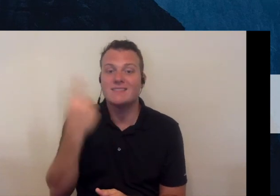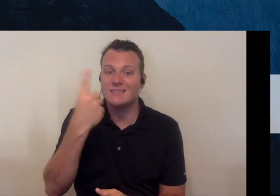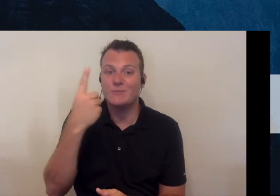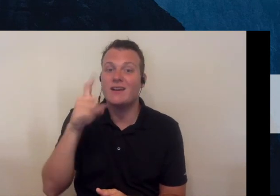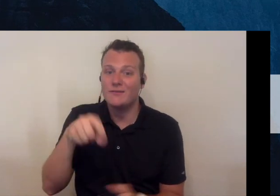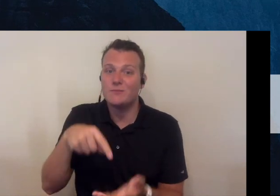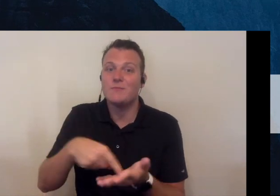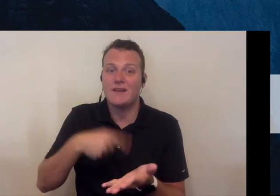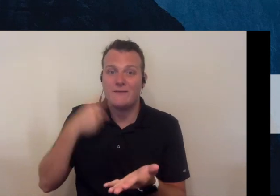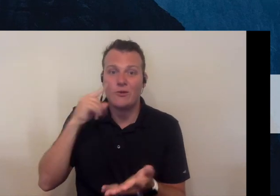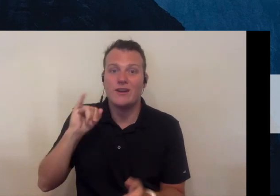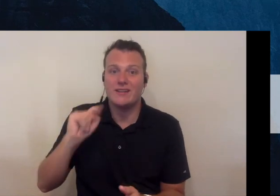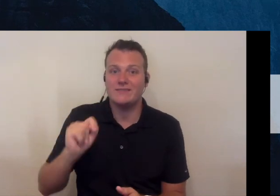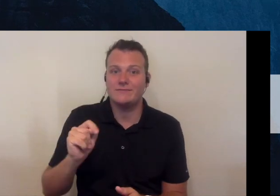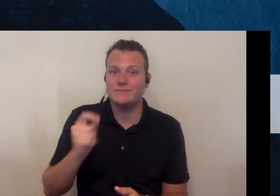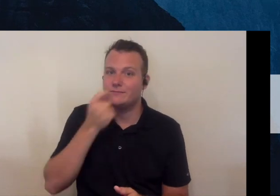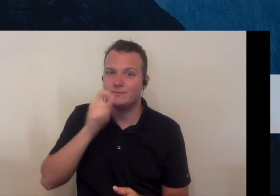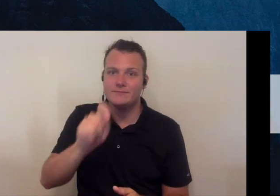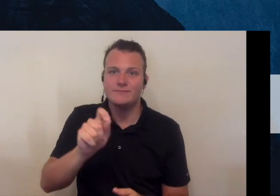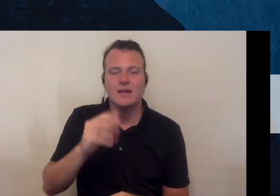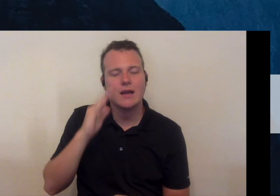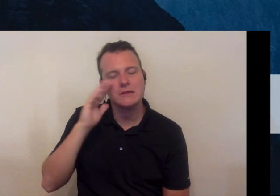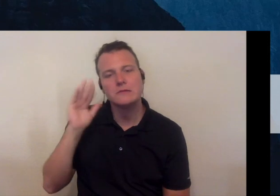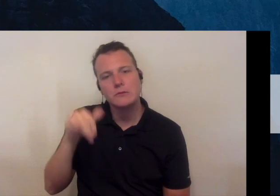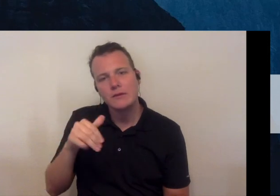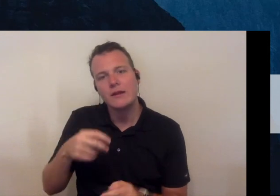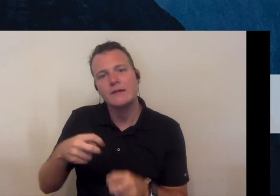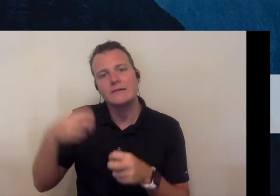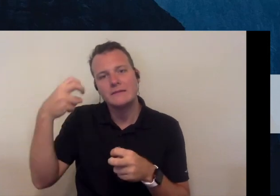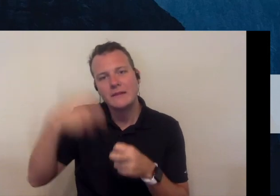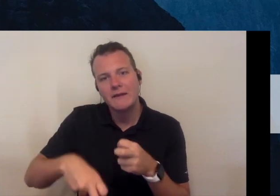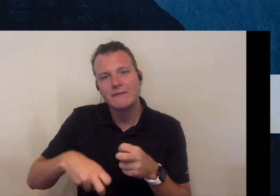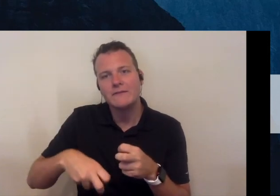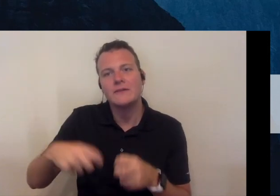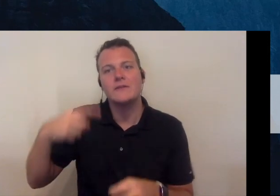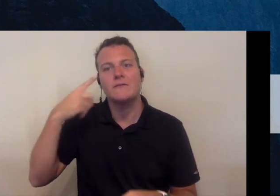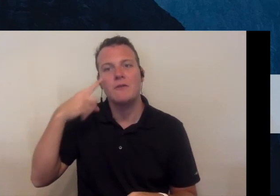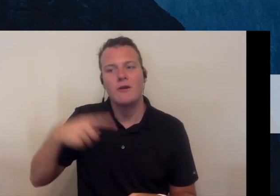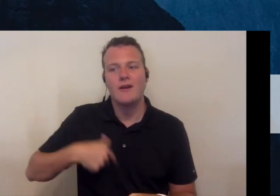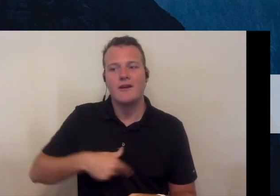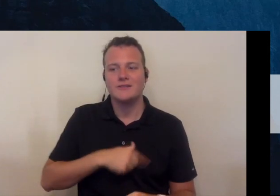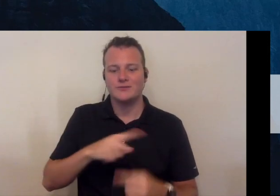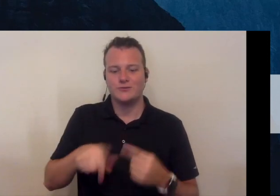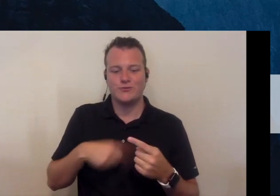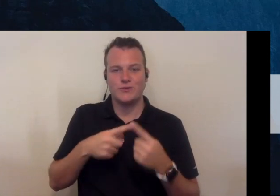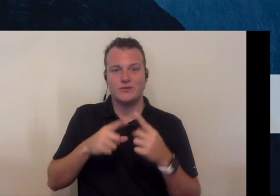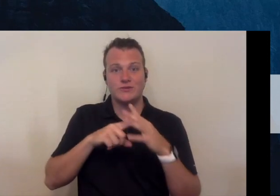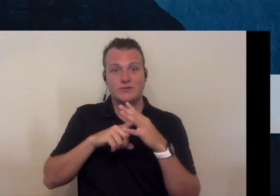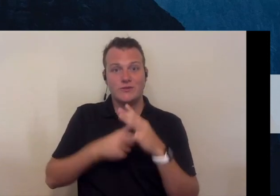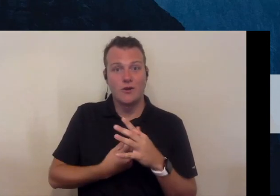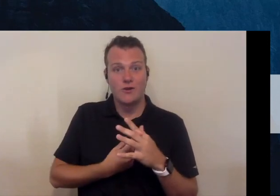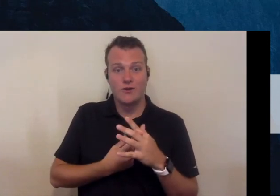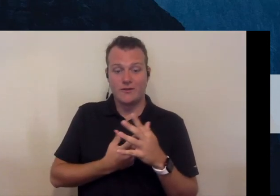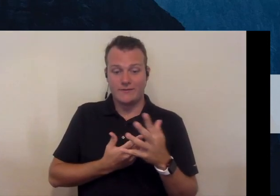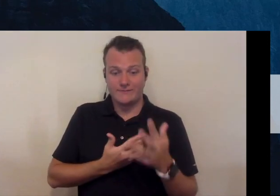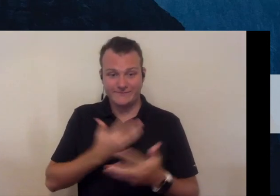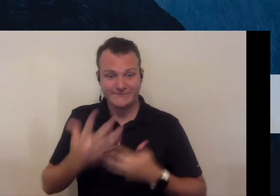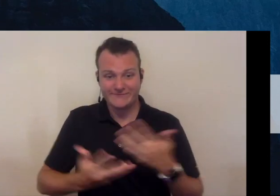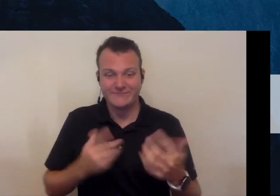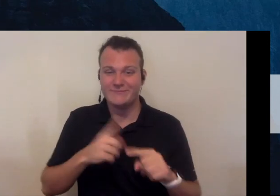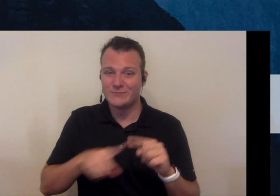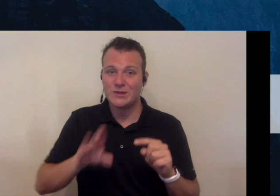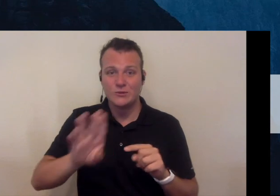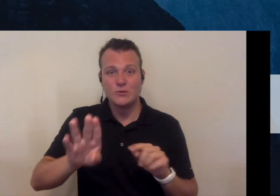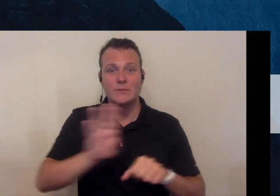going to say somebody's going to have to pay for it. And I know that's hard for some of us when we first start